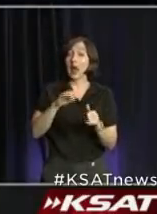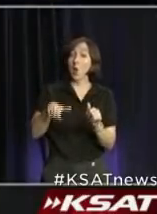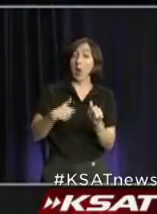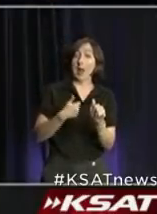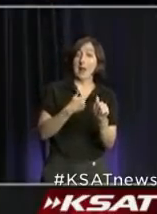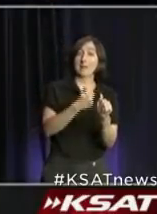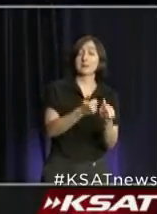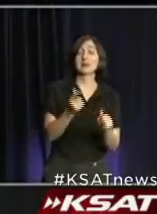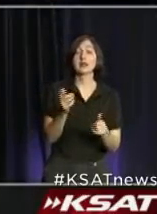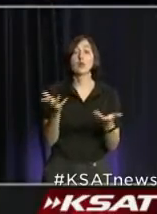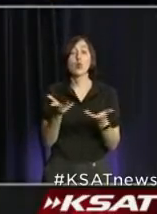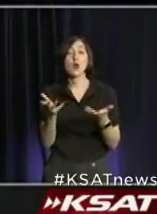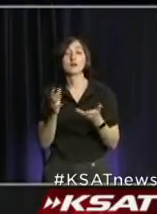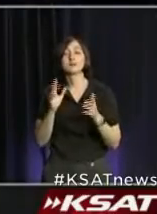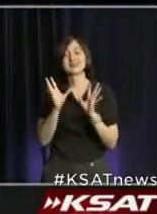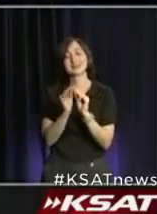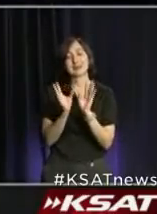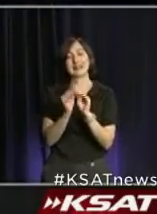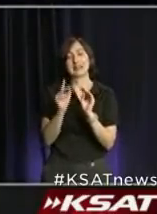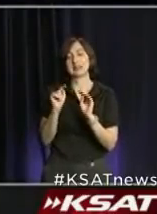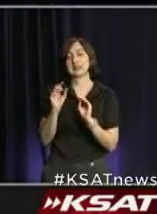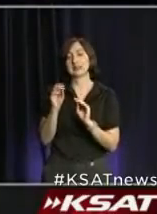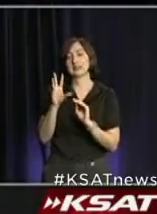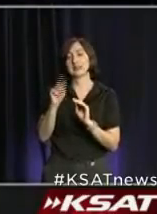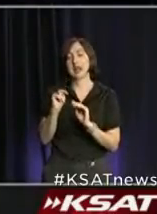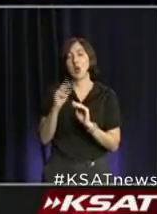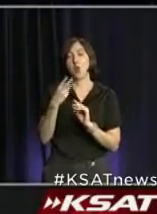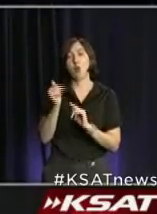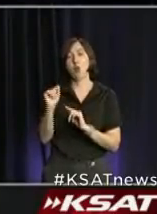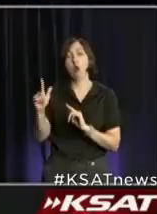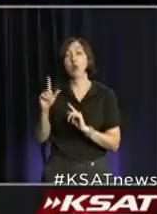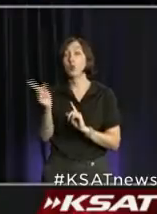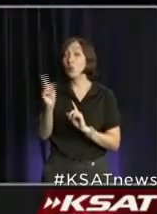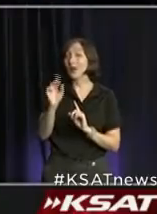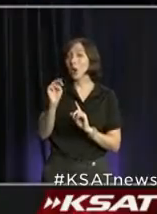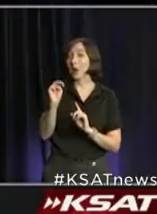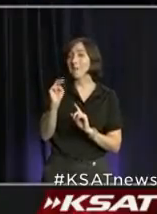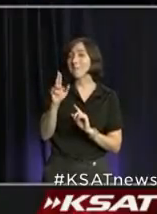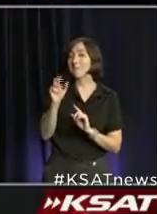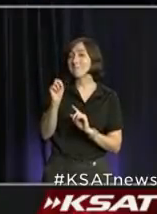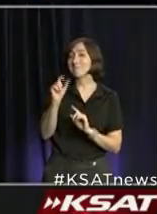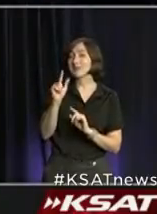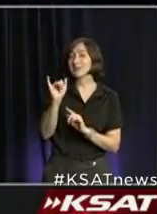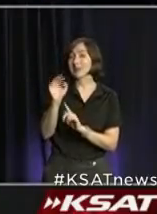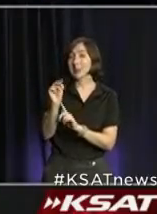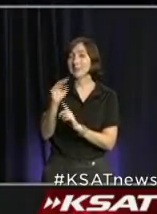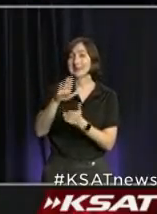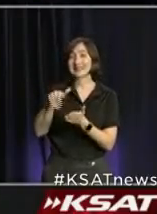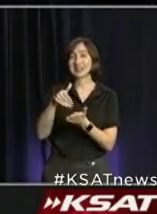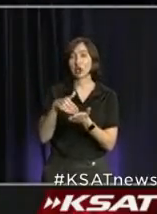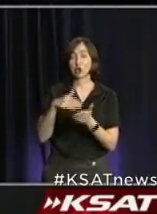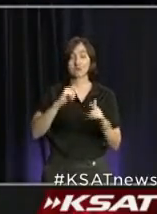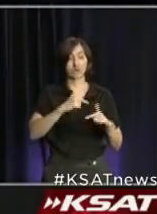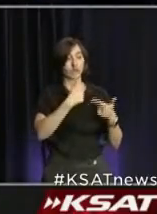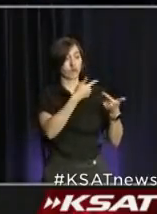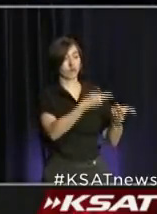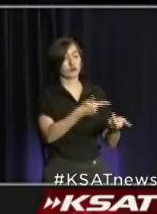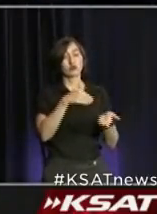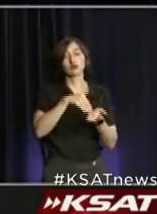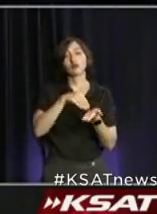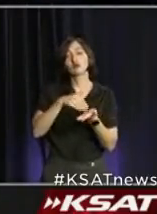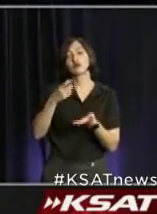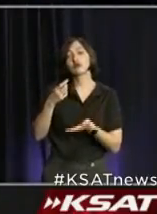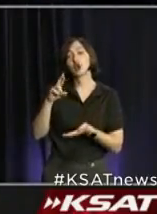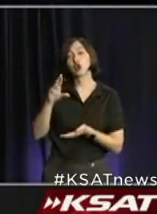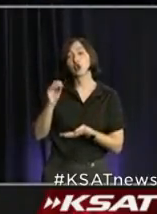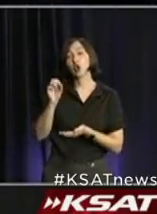at the Muslim Center, let me turn it over to Dr. Ozturk, Ferhat Ozturk, with an update on that. Thank you so much,